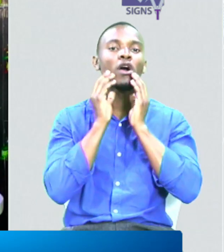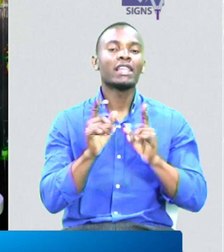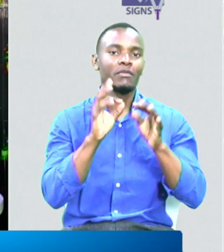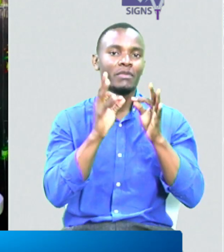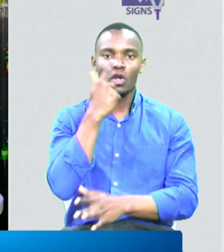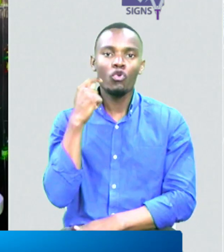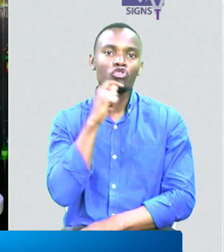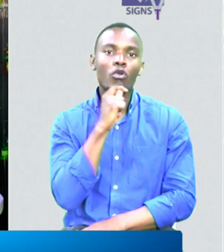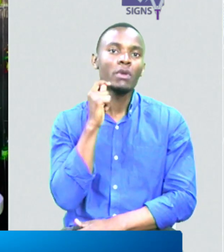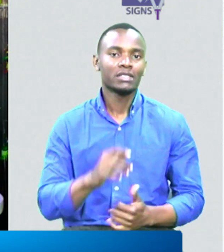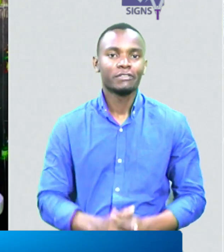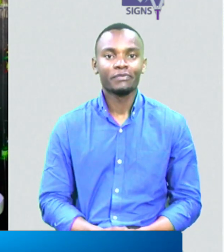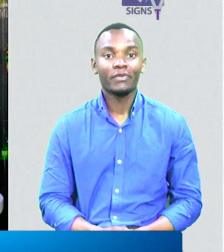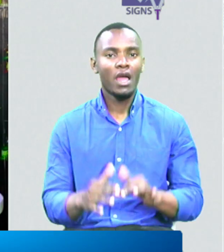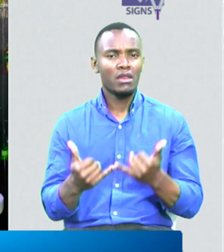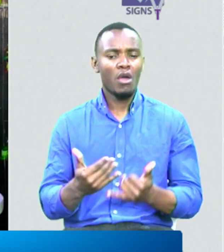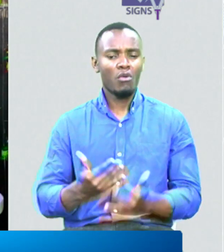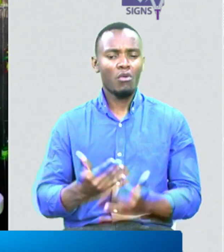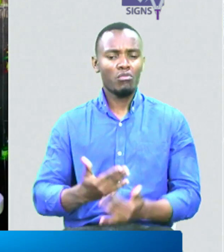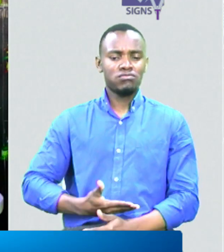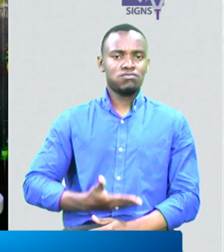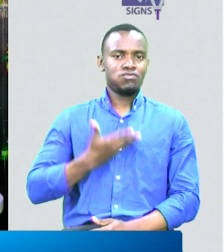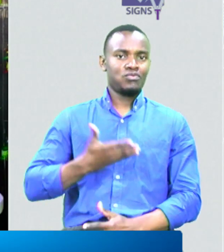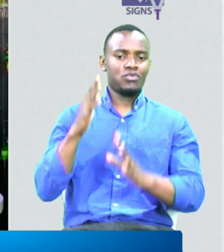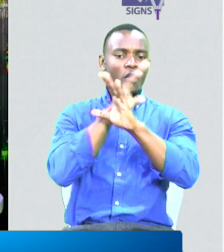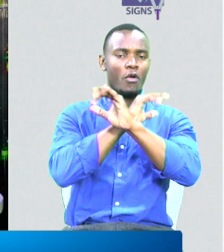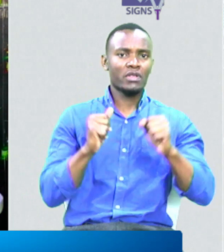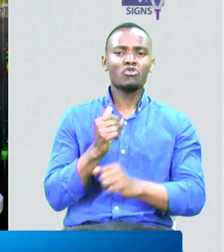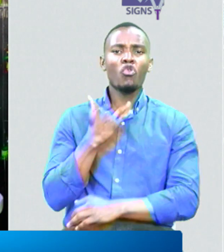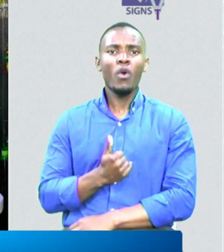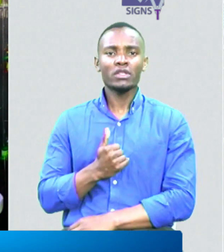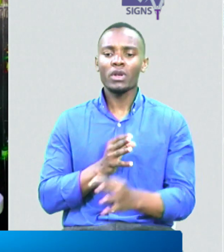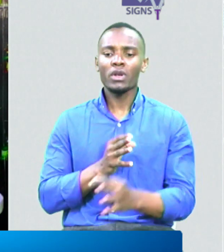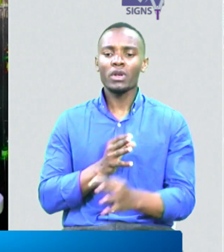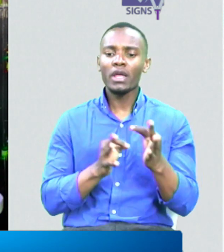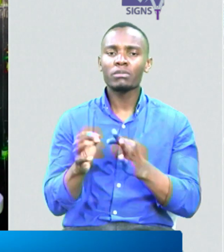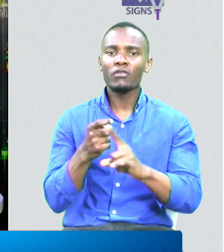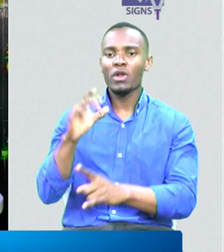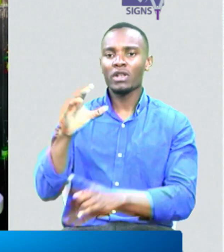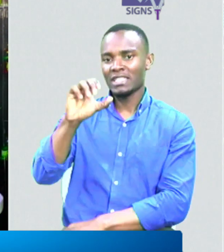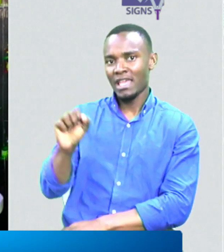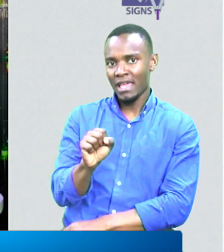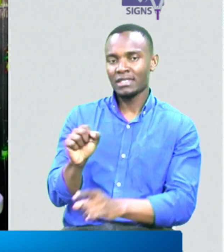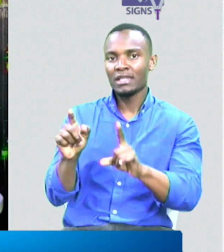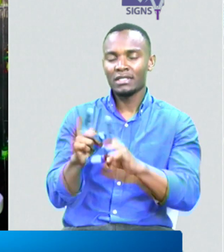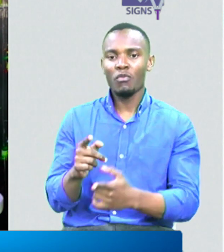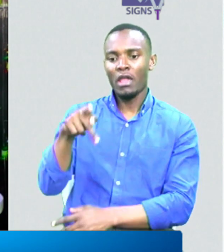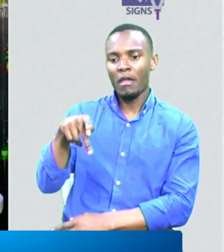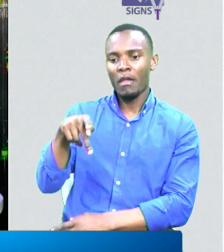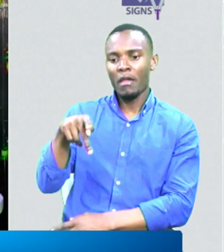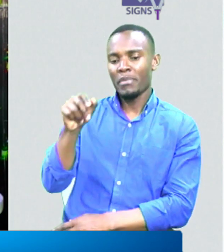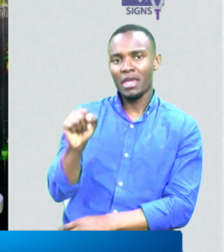this morning is Tobias Omondi. Now, angry President Ruto demands explanation from